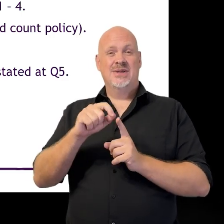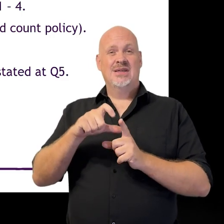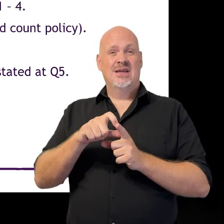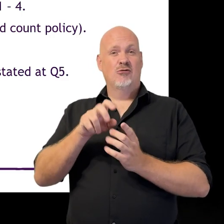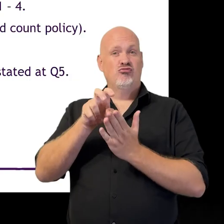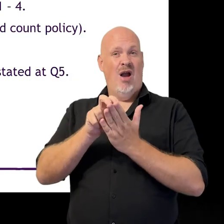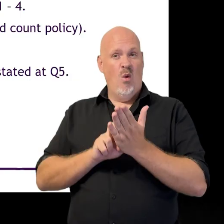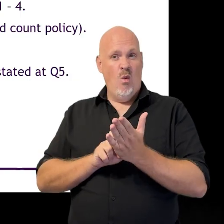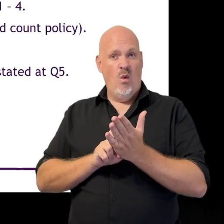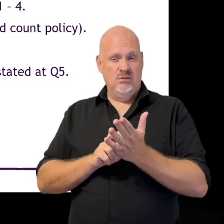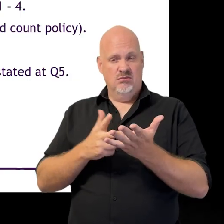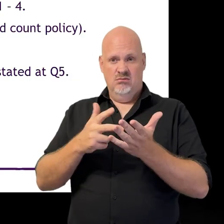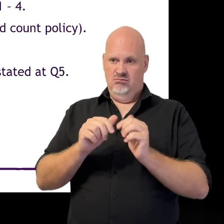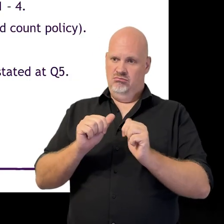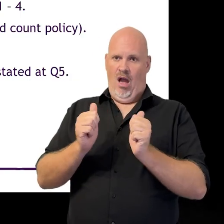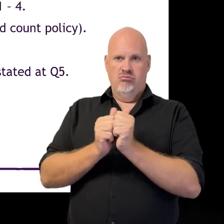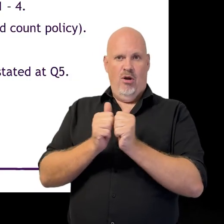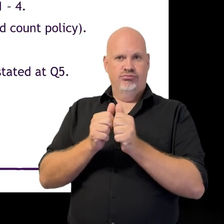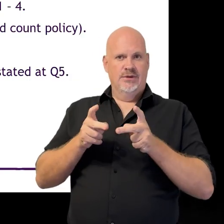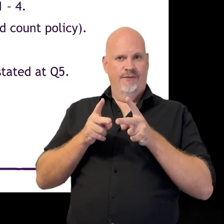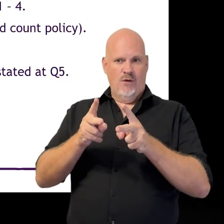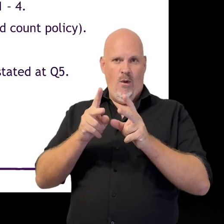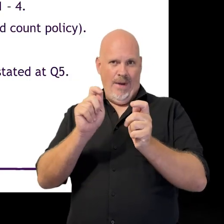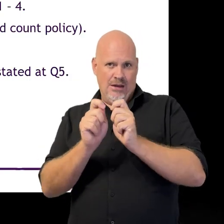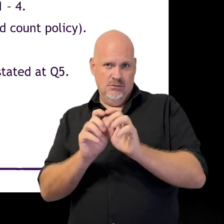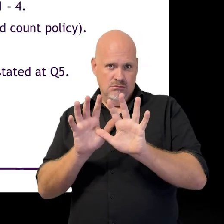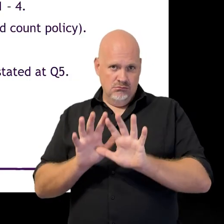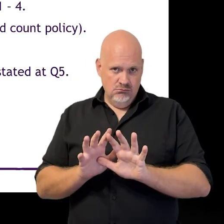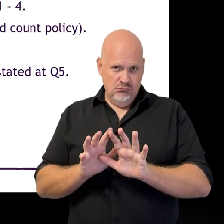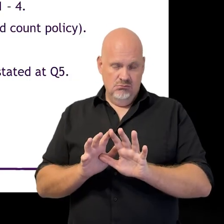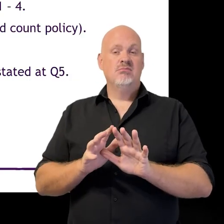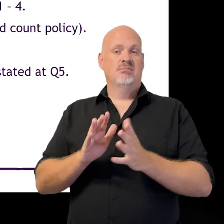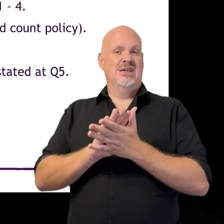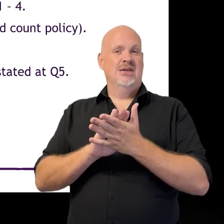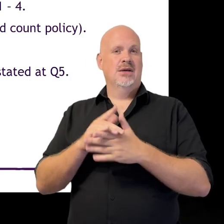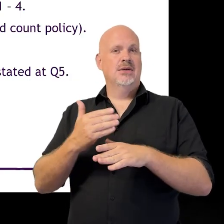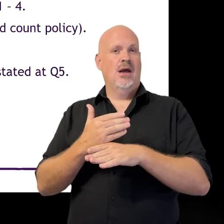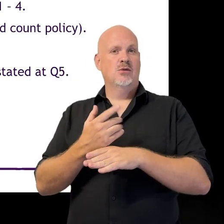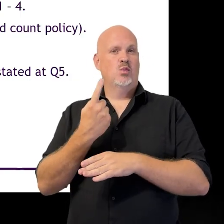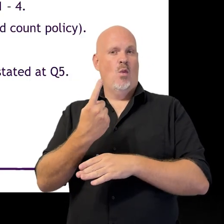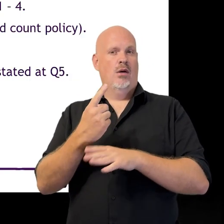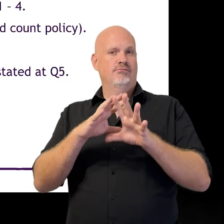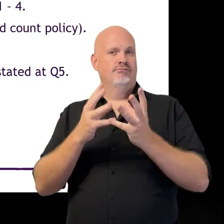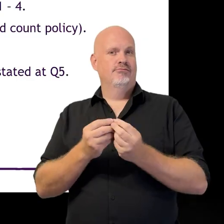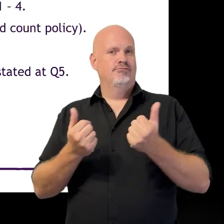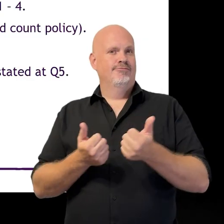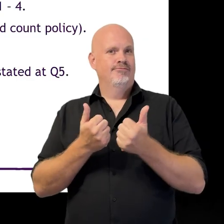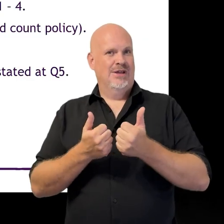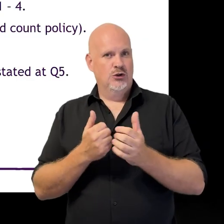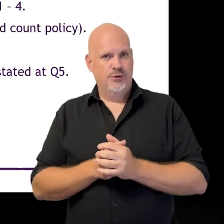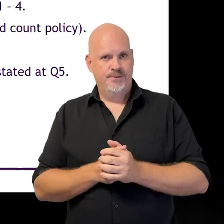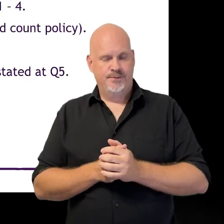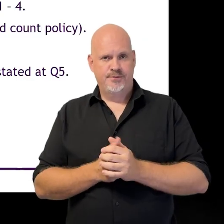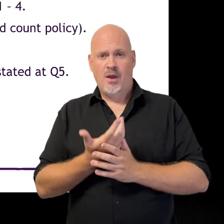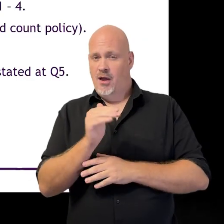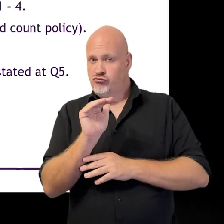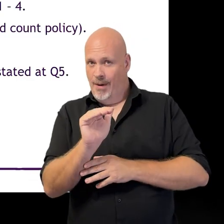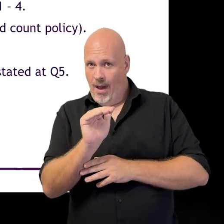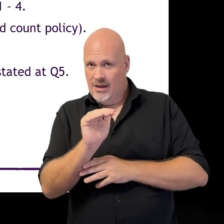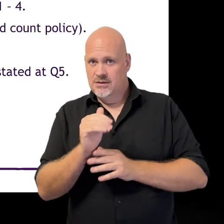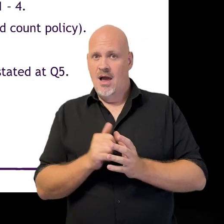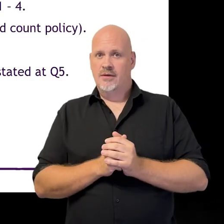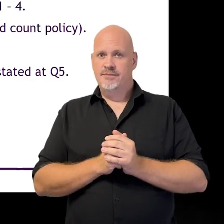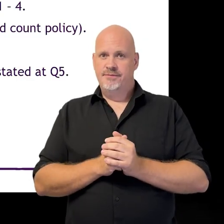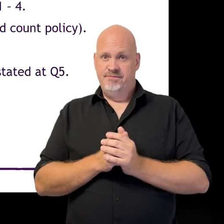responses amounting to approximately 2,000 words, and you have completed a